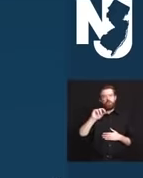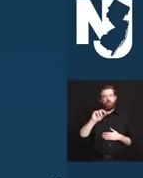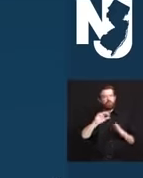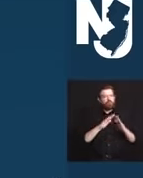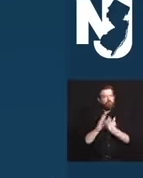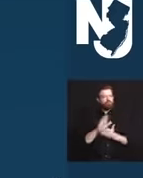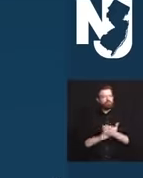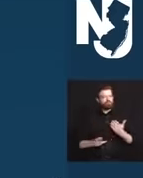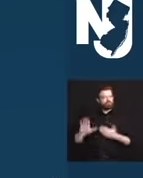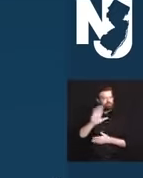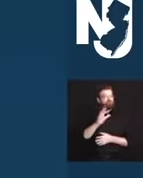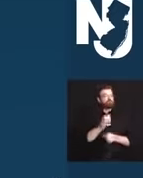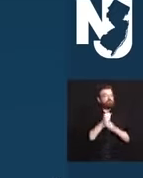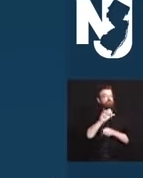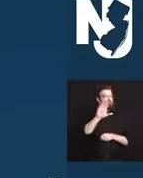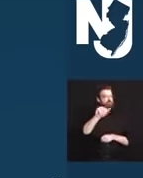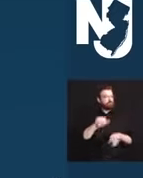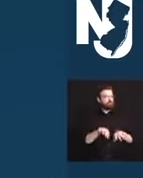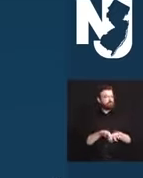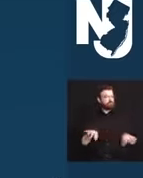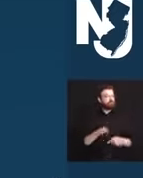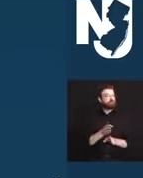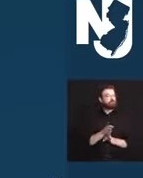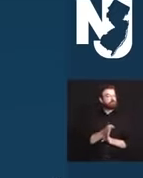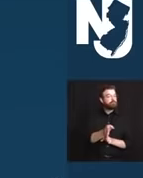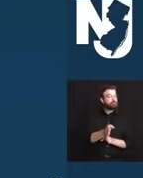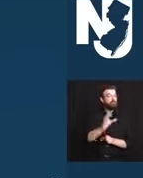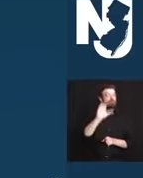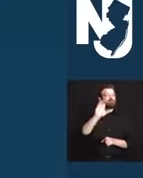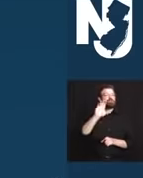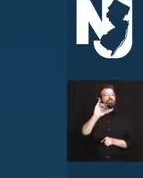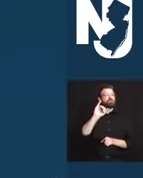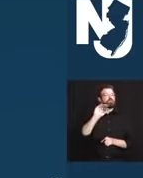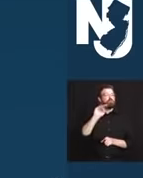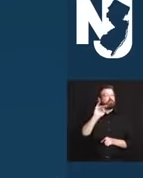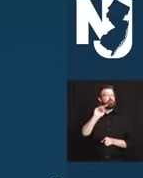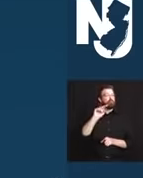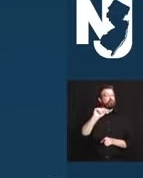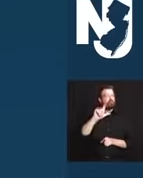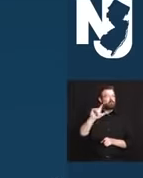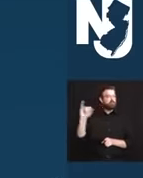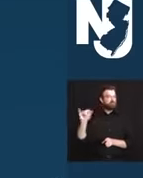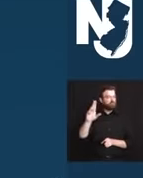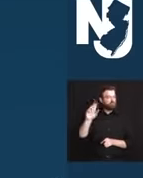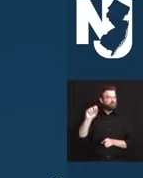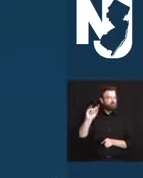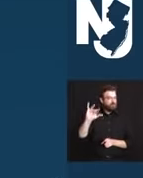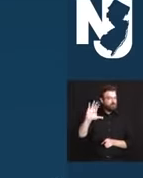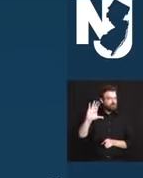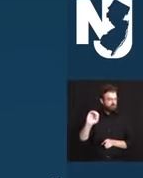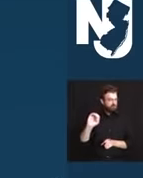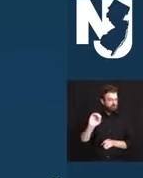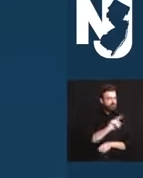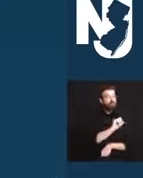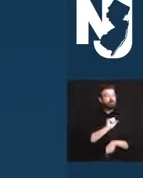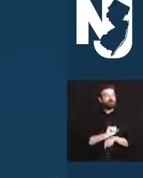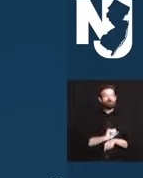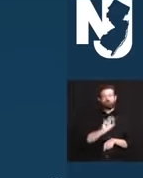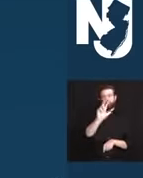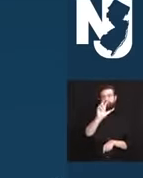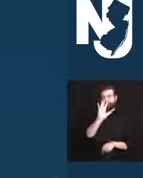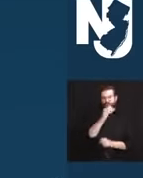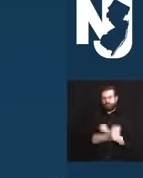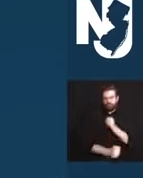in criminal justice. Jerry had a distinguished 35-year career with the Camden County Board of Social